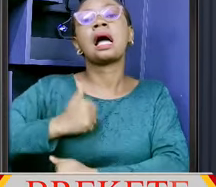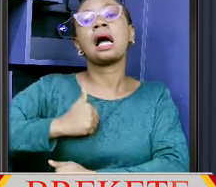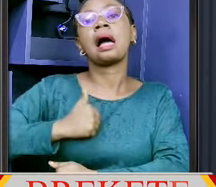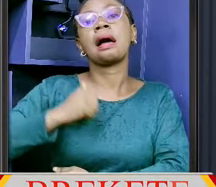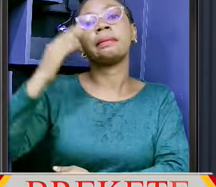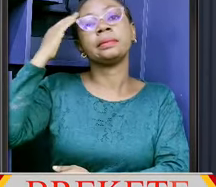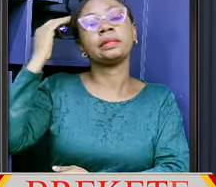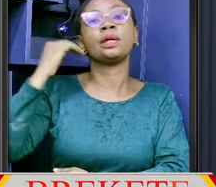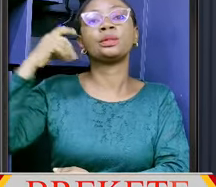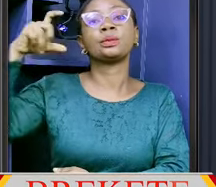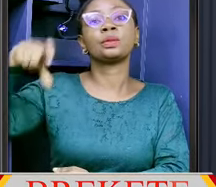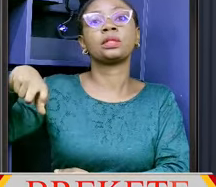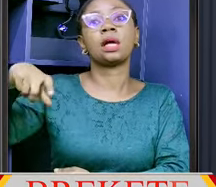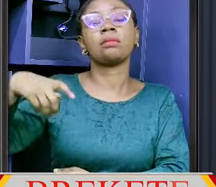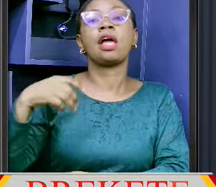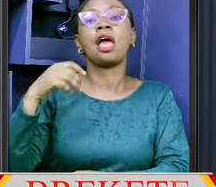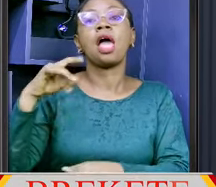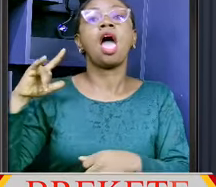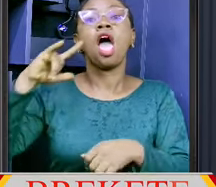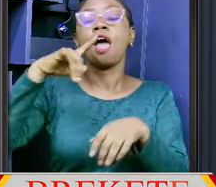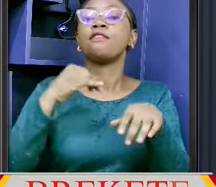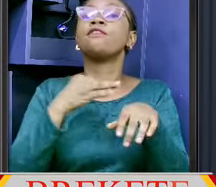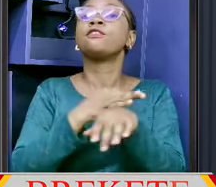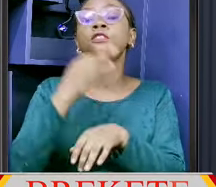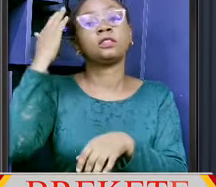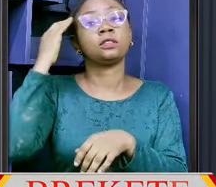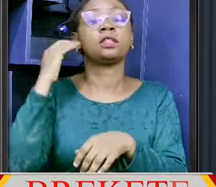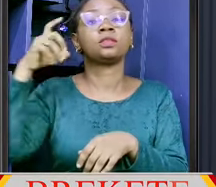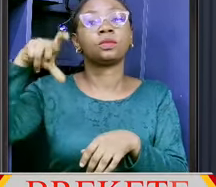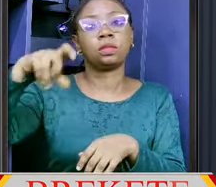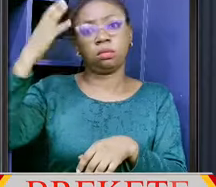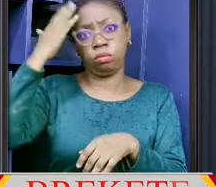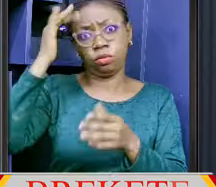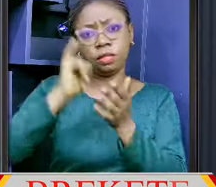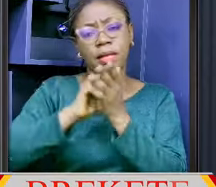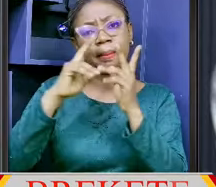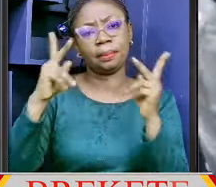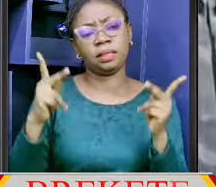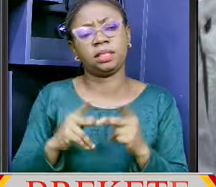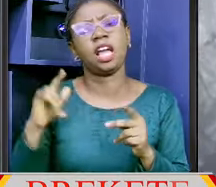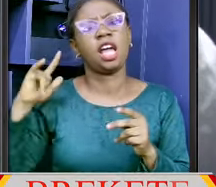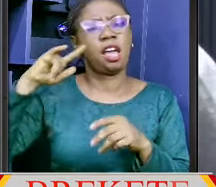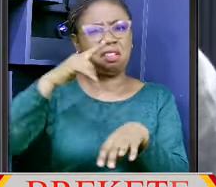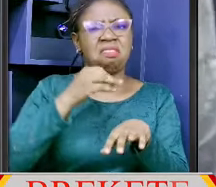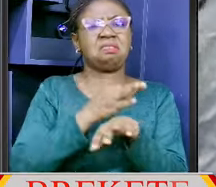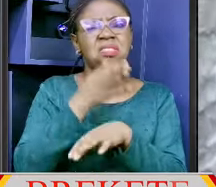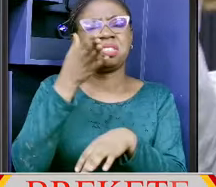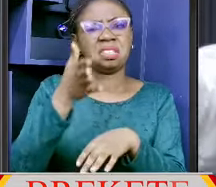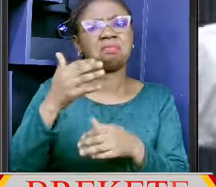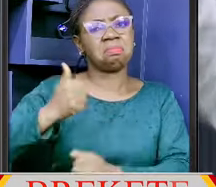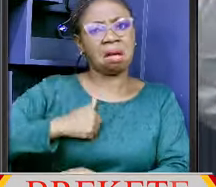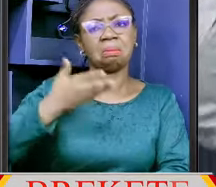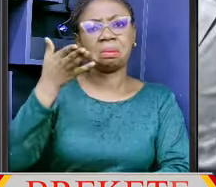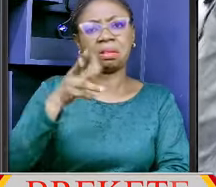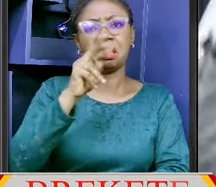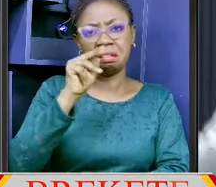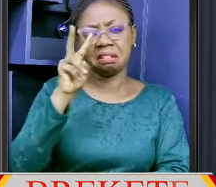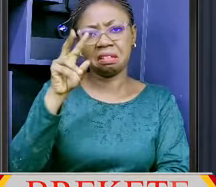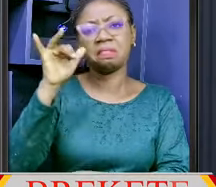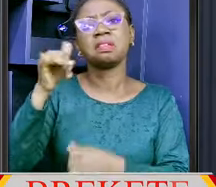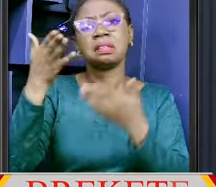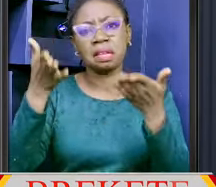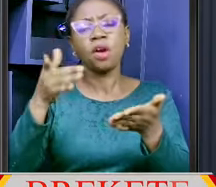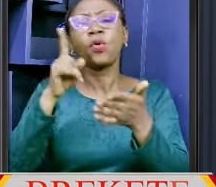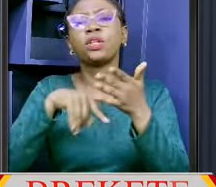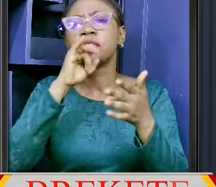Army headquarters. Yes, sir. Air Force headquarters. Air Force headquarters. You know, say that place. Air Force Day, Army Day, Navy Day. Waiting be the name of that